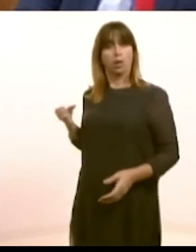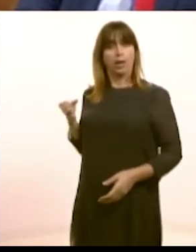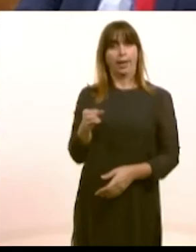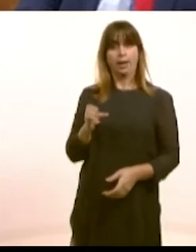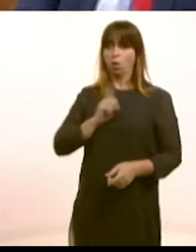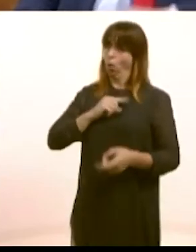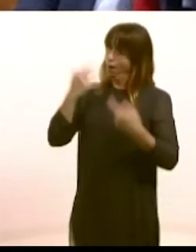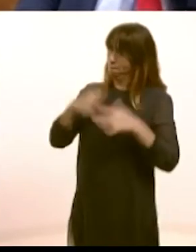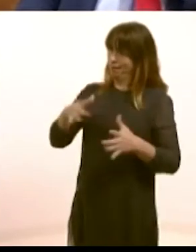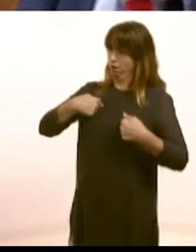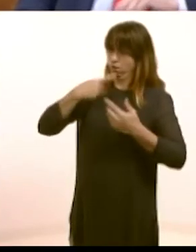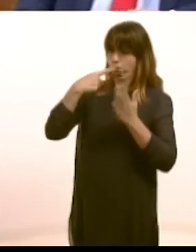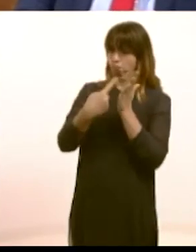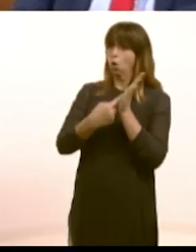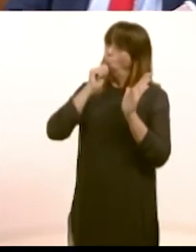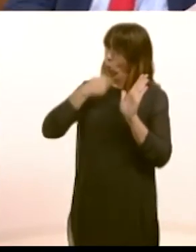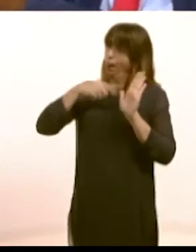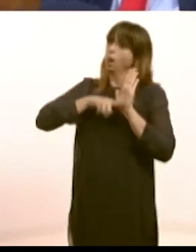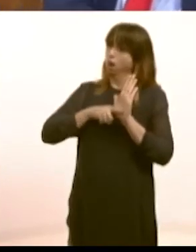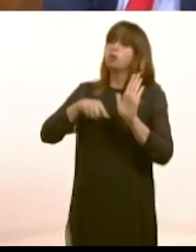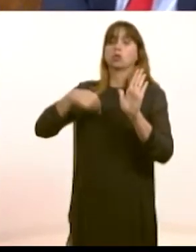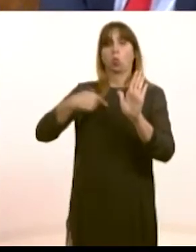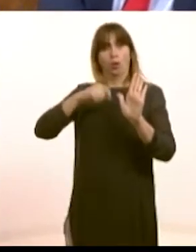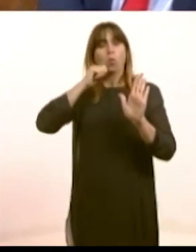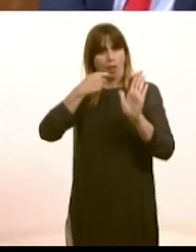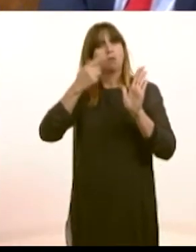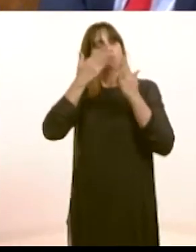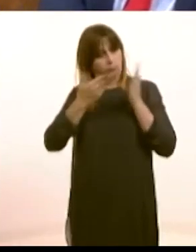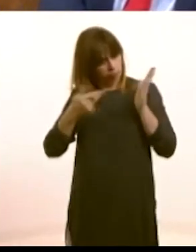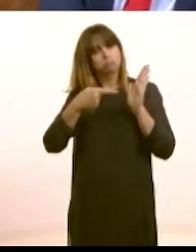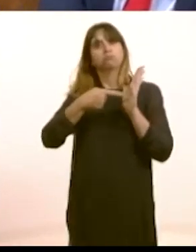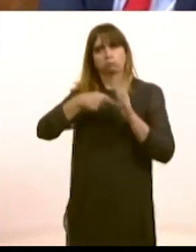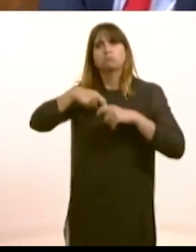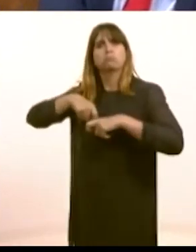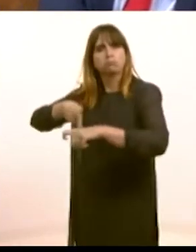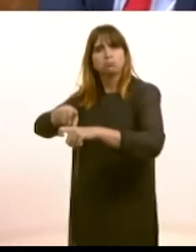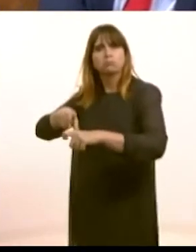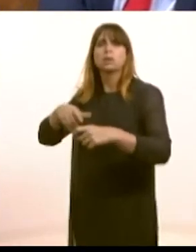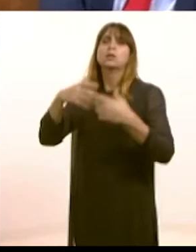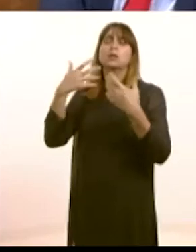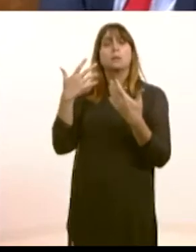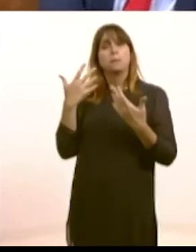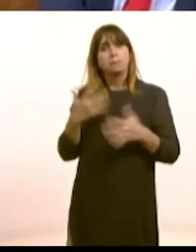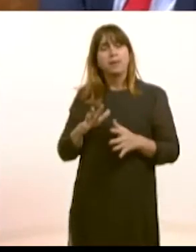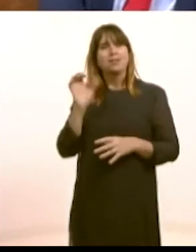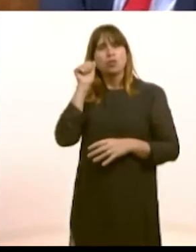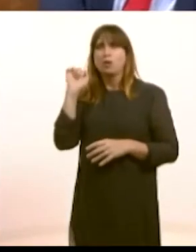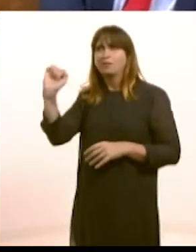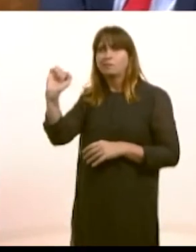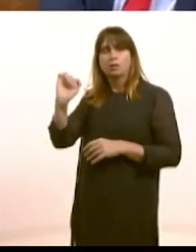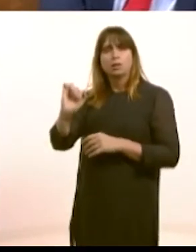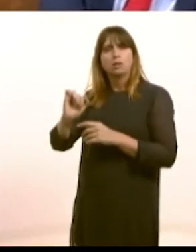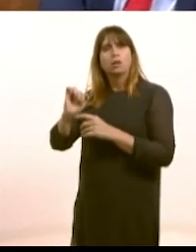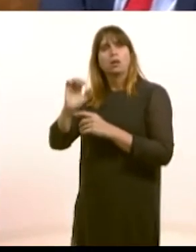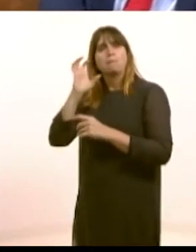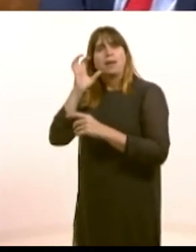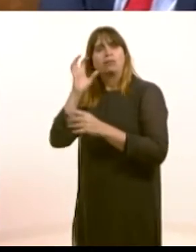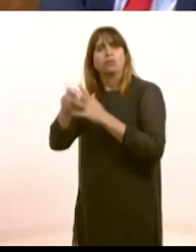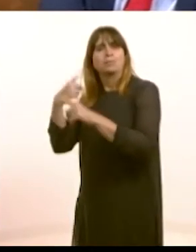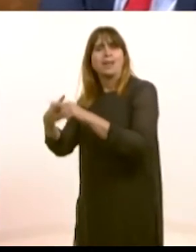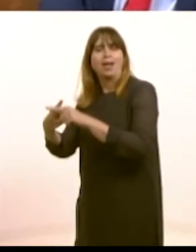continue the situation where health inequalities close. What we've seen, of course, with the bedroom tax and with cuts in